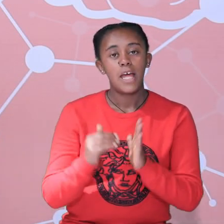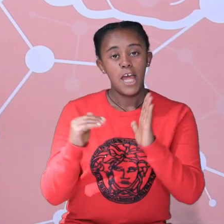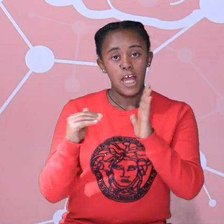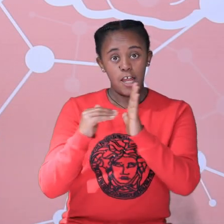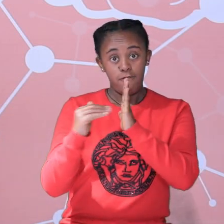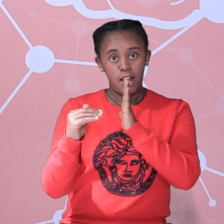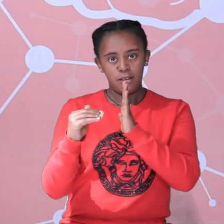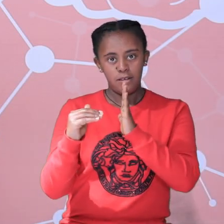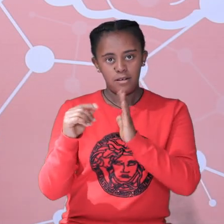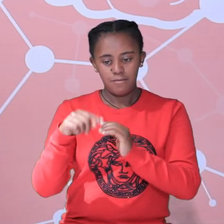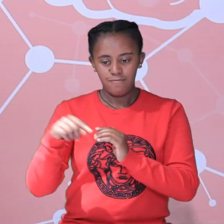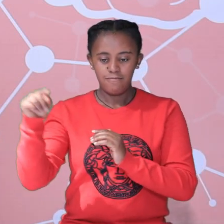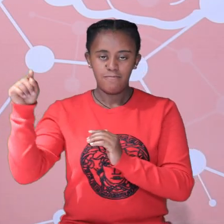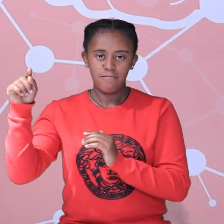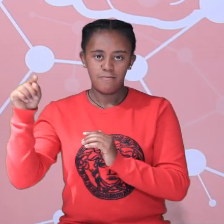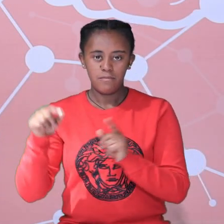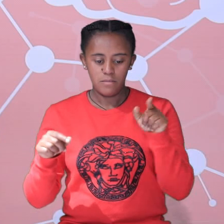array,